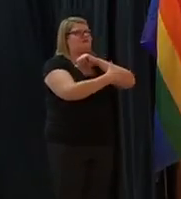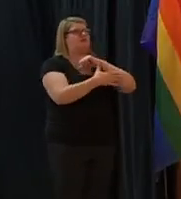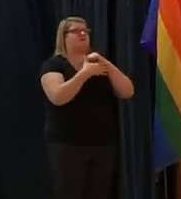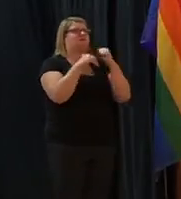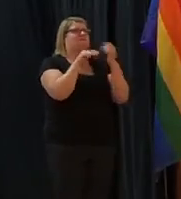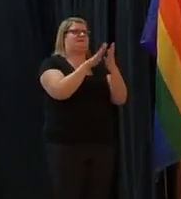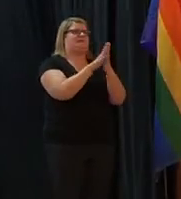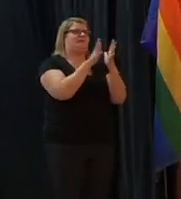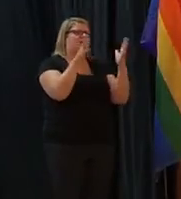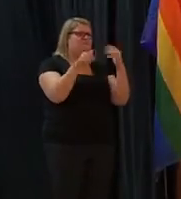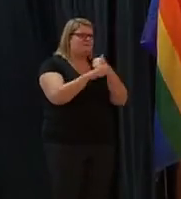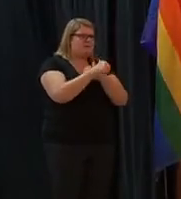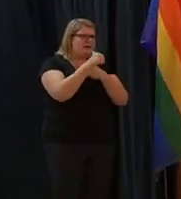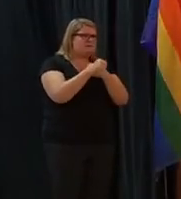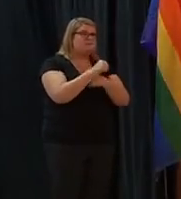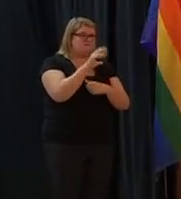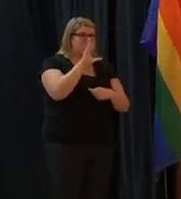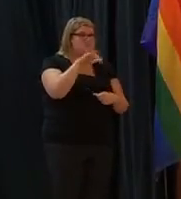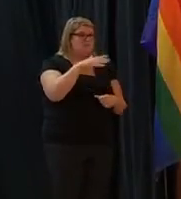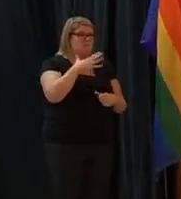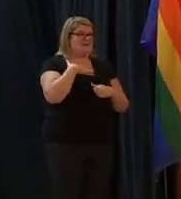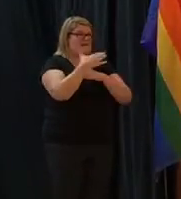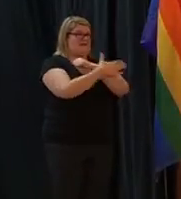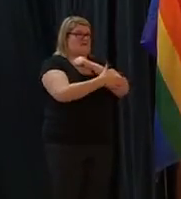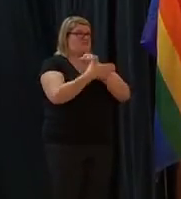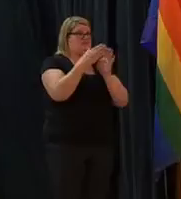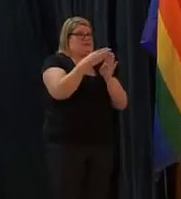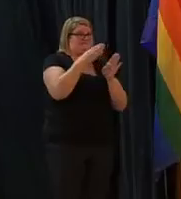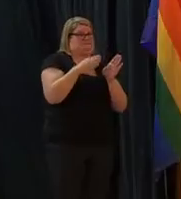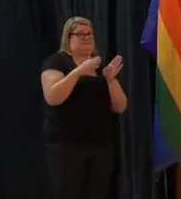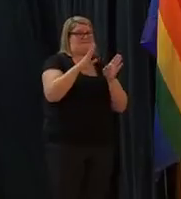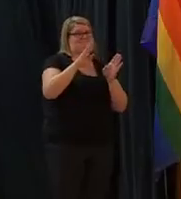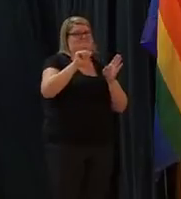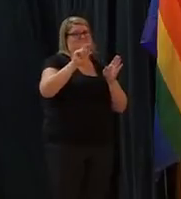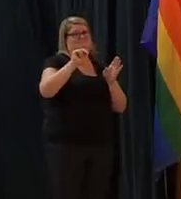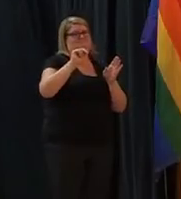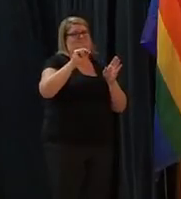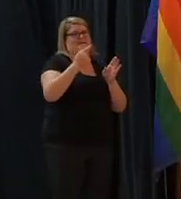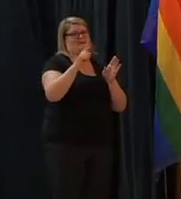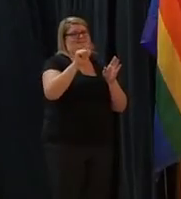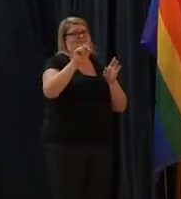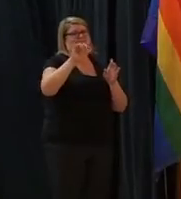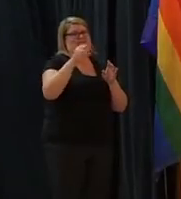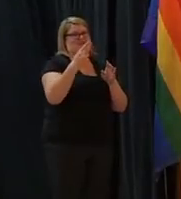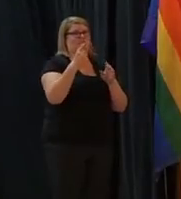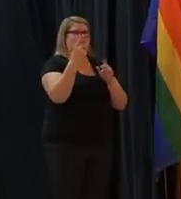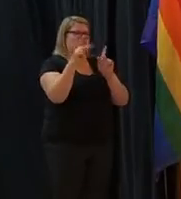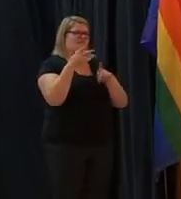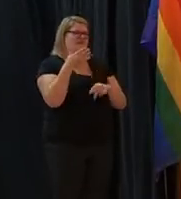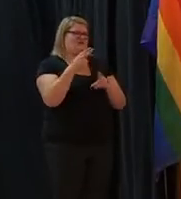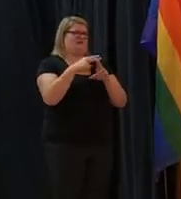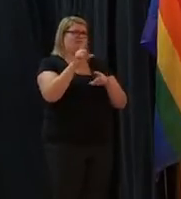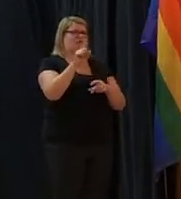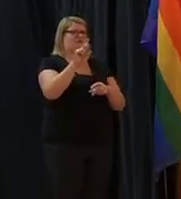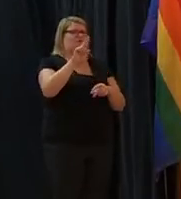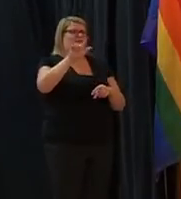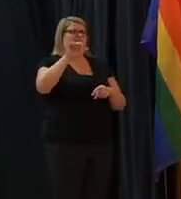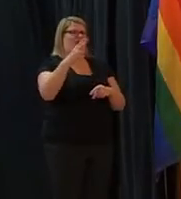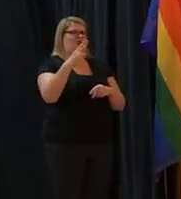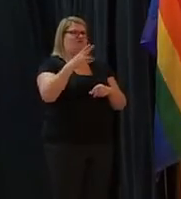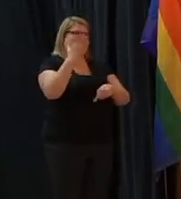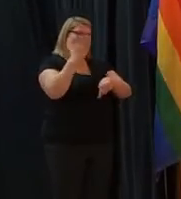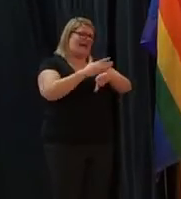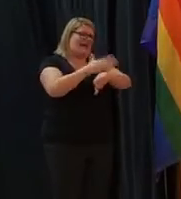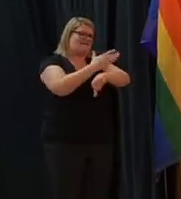instance, recently, my neighboring country, Bangladesh, we had someone by the name of Zulas who was hacked to